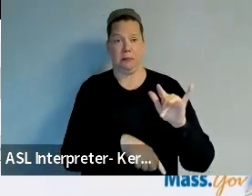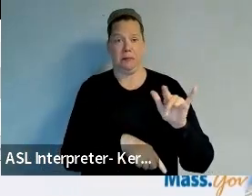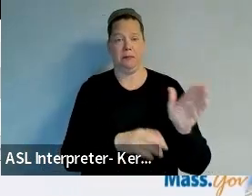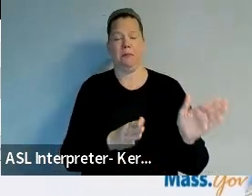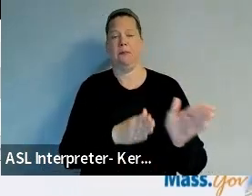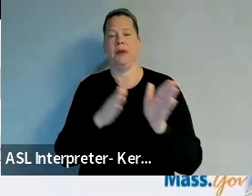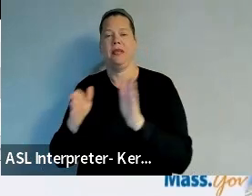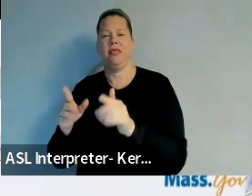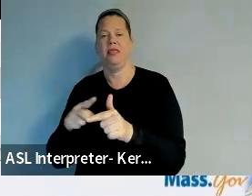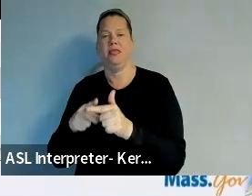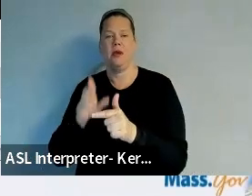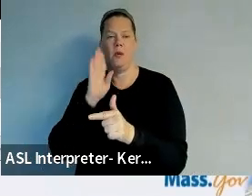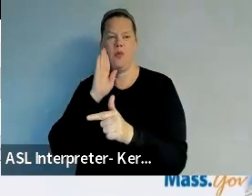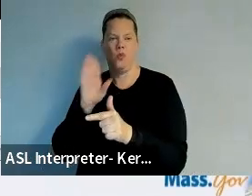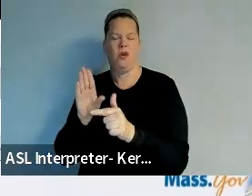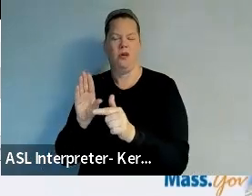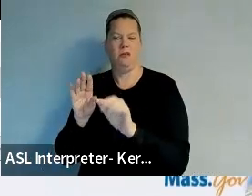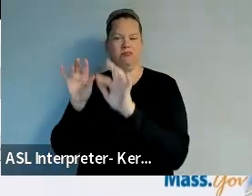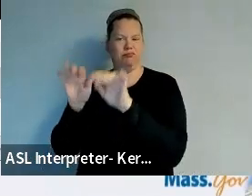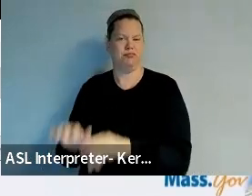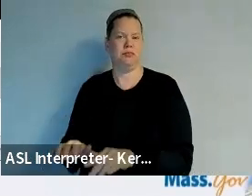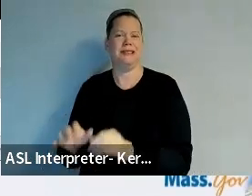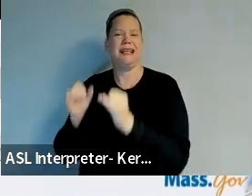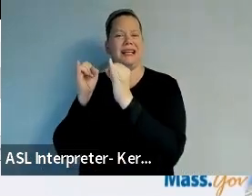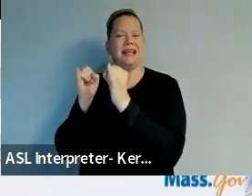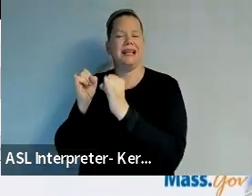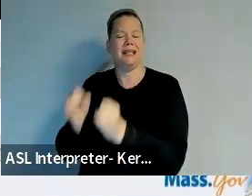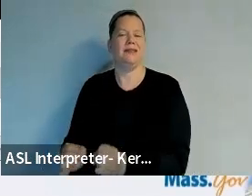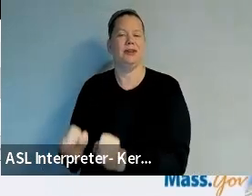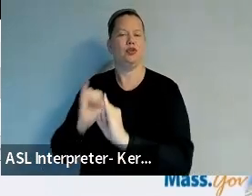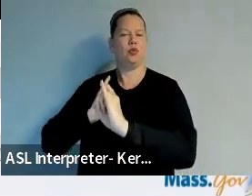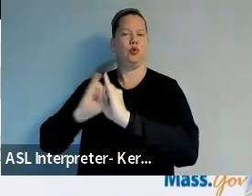interview screen to complete the restraint report.